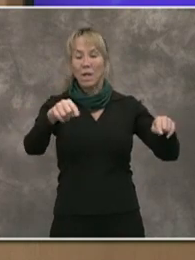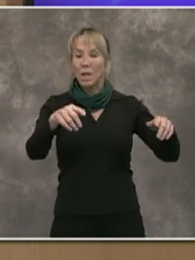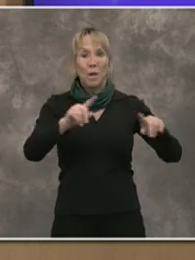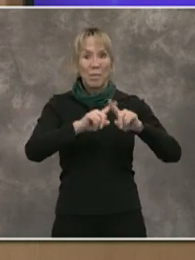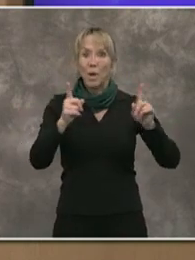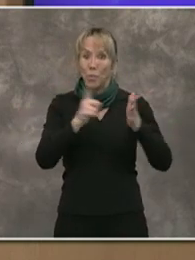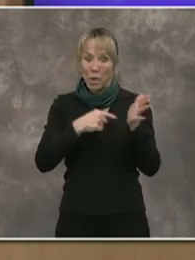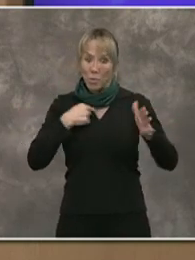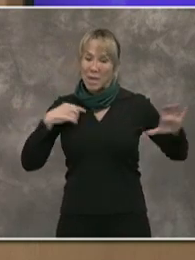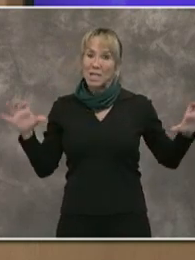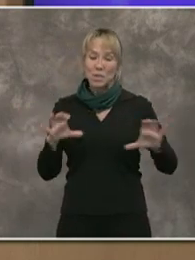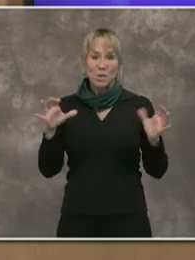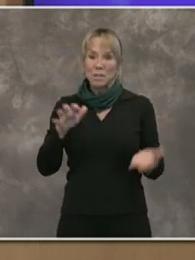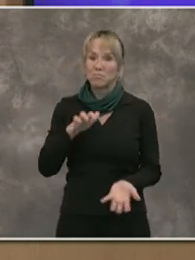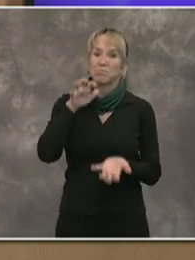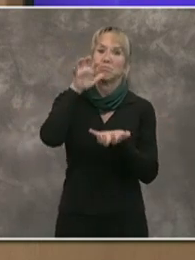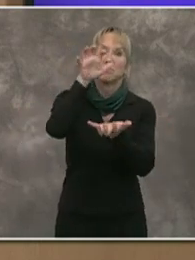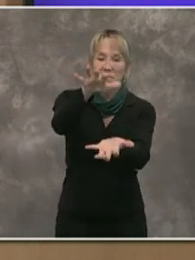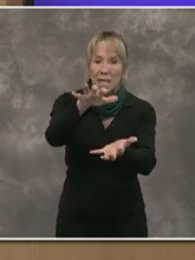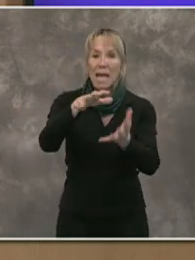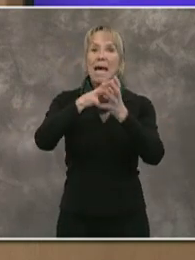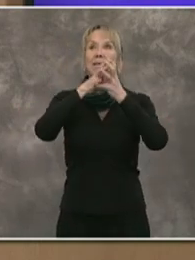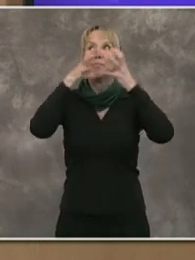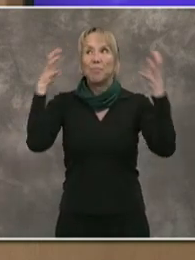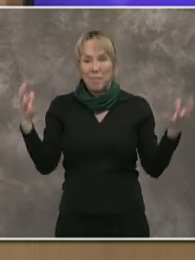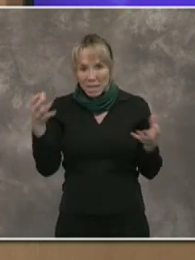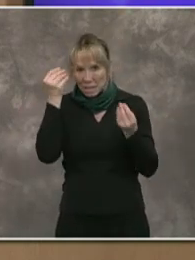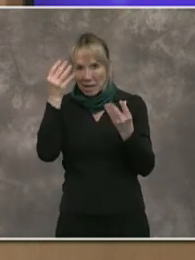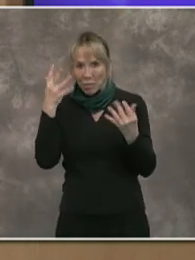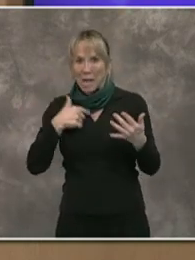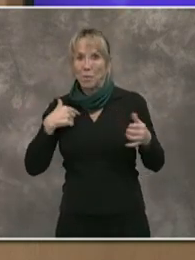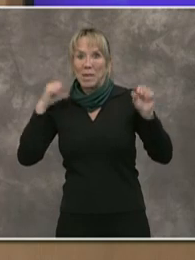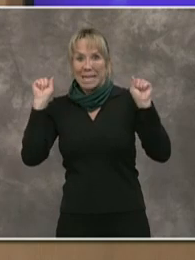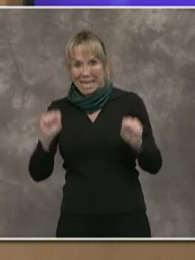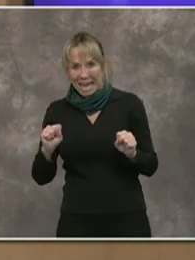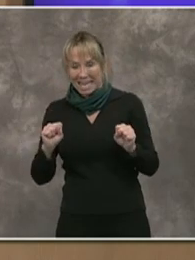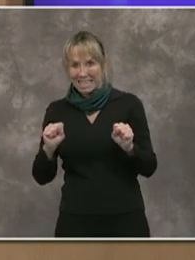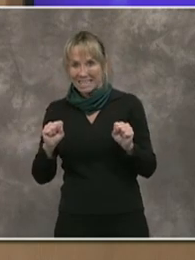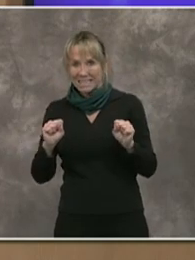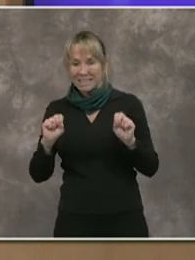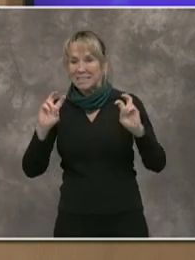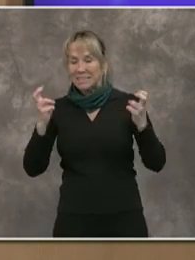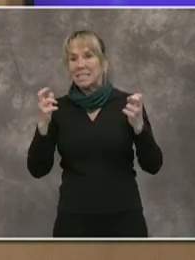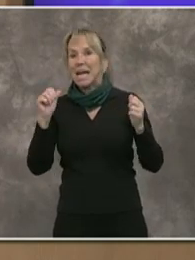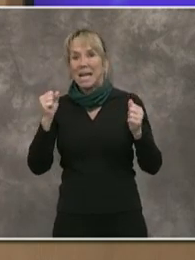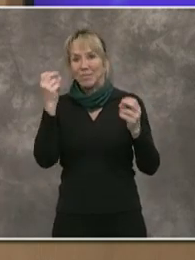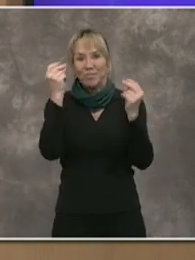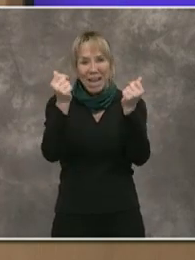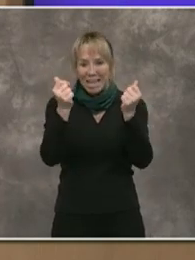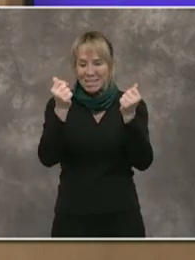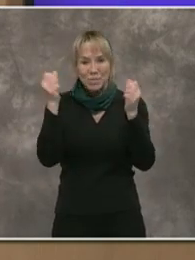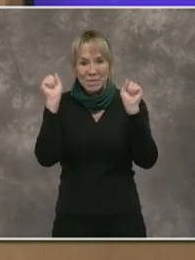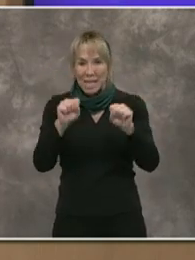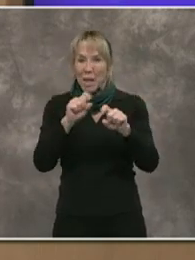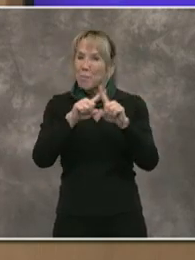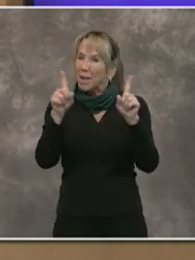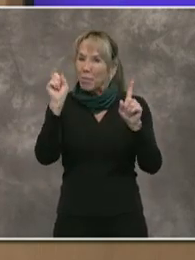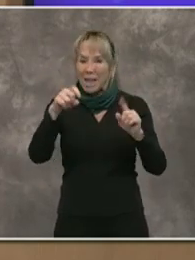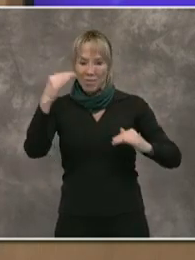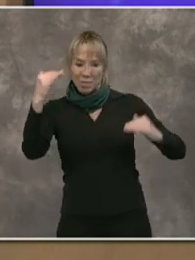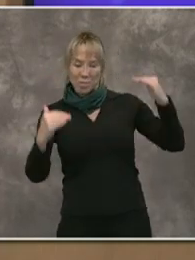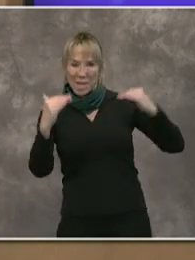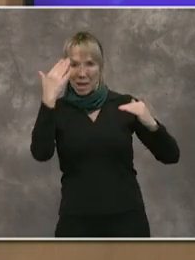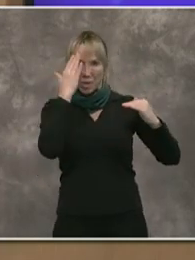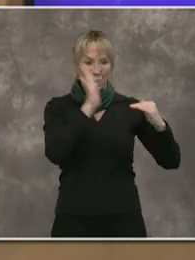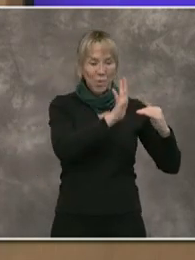information as possible in as real time as we can, balancing the needs for privacy when appropriate